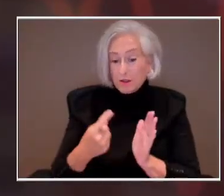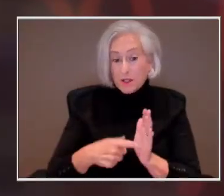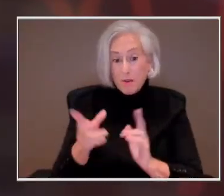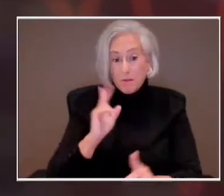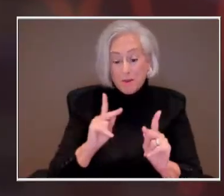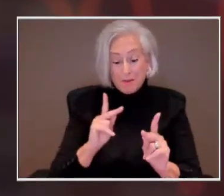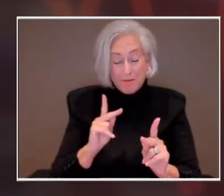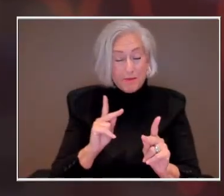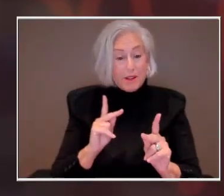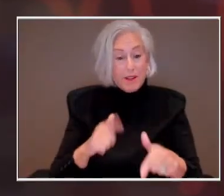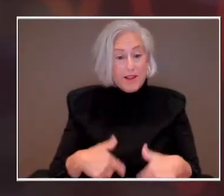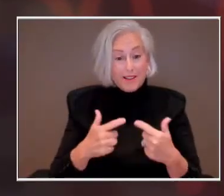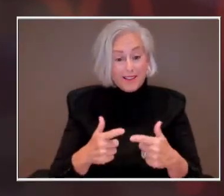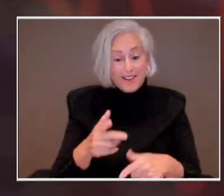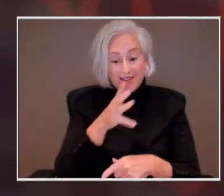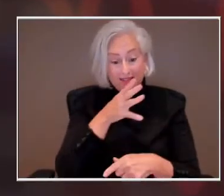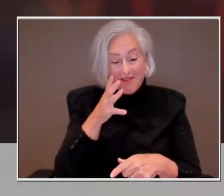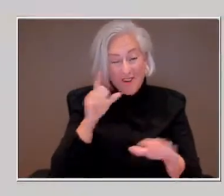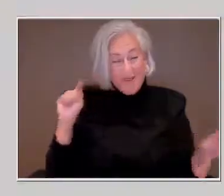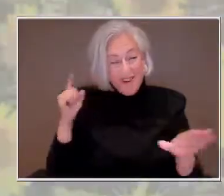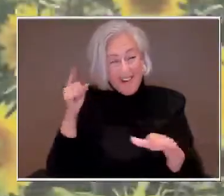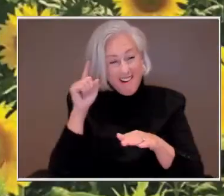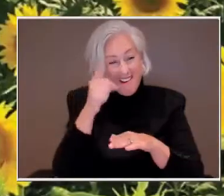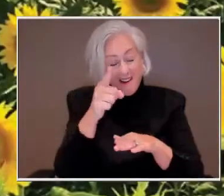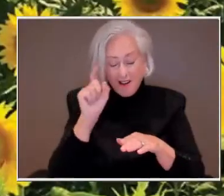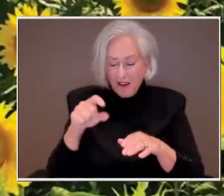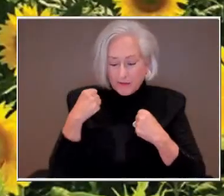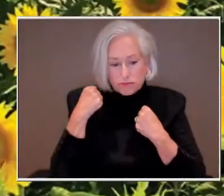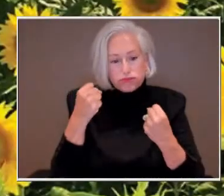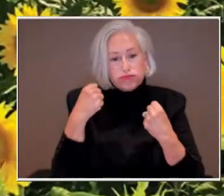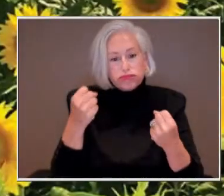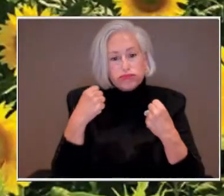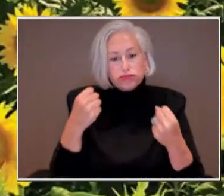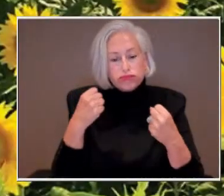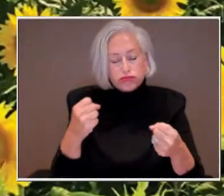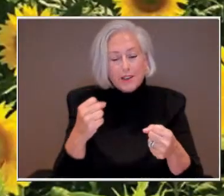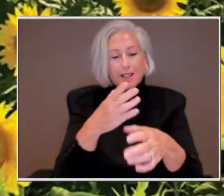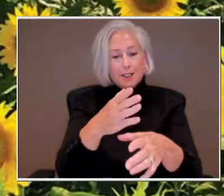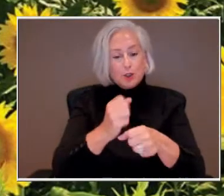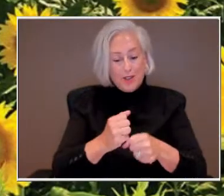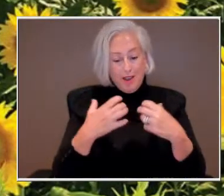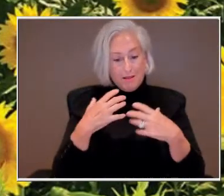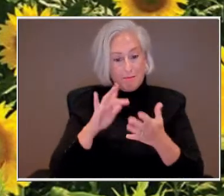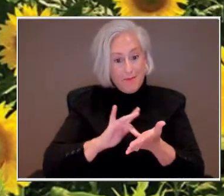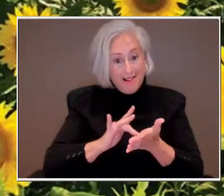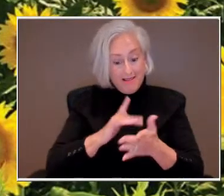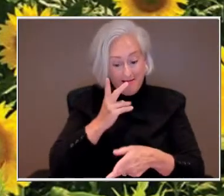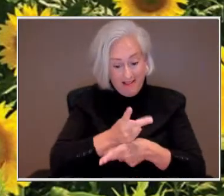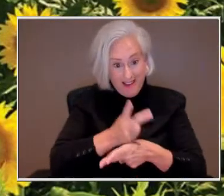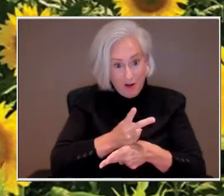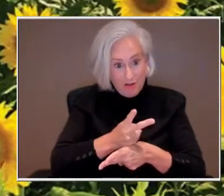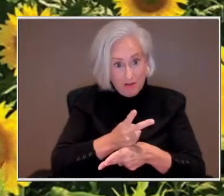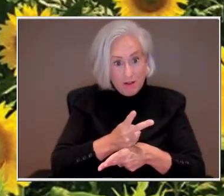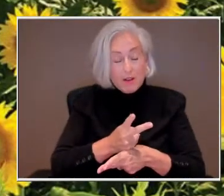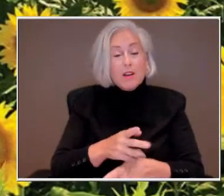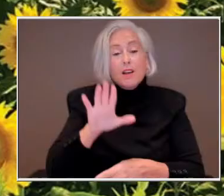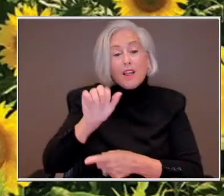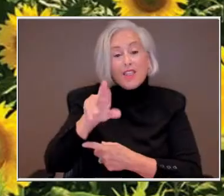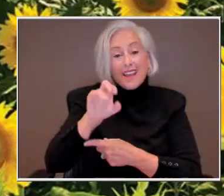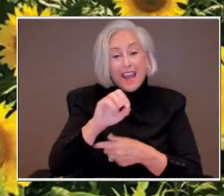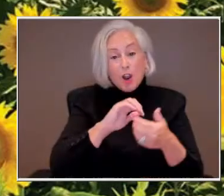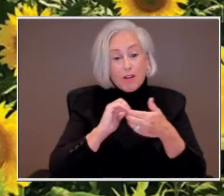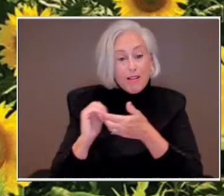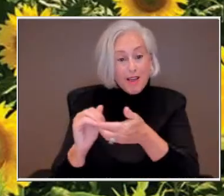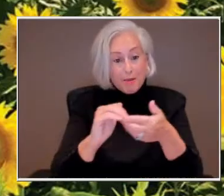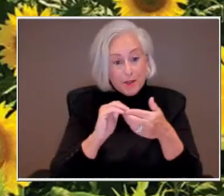access specialized medical care. The CARE Collaborative was created to change that. It first focused on patients with heart disease and stroke